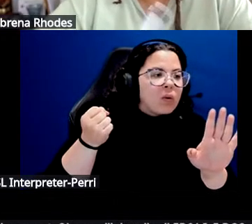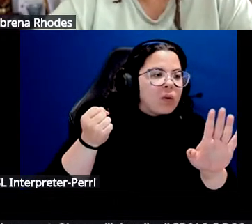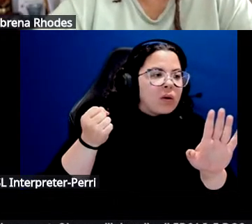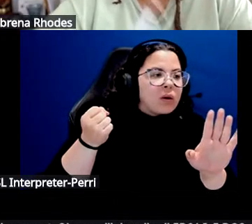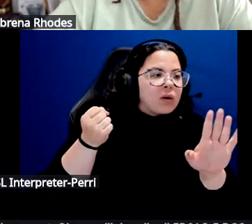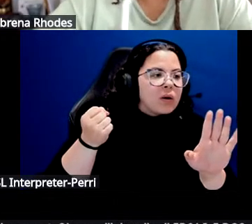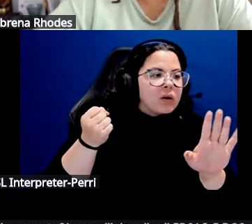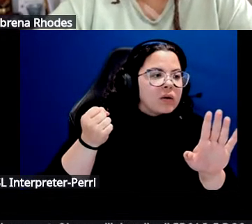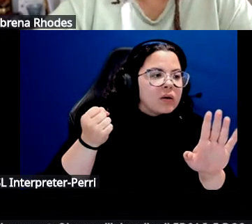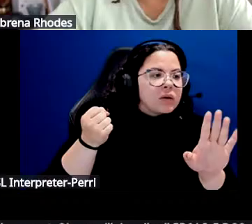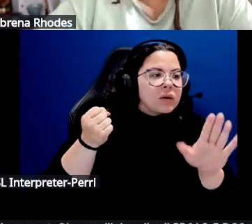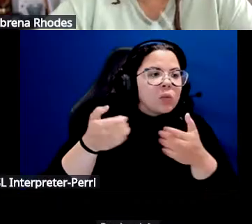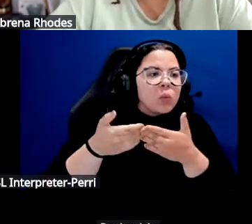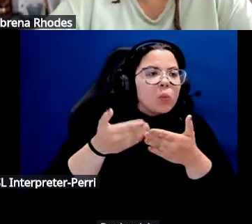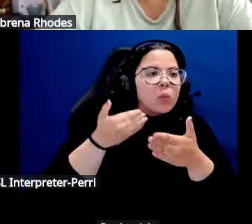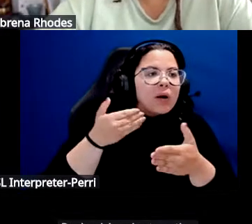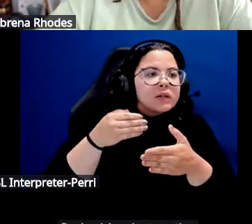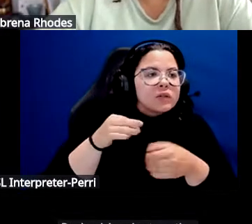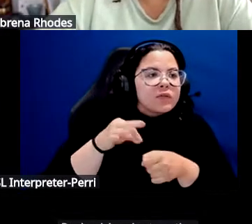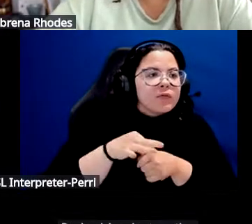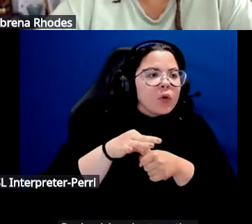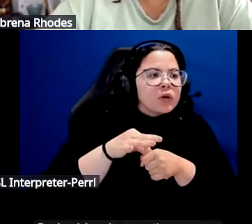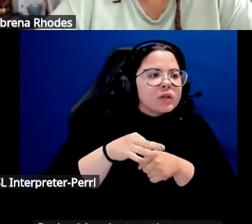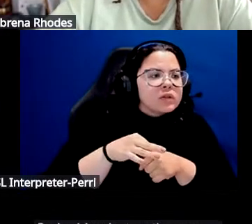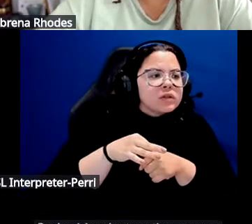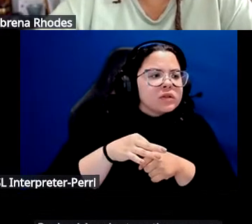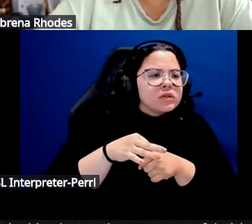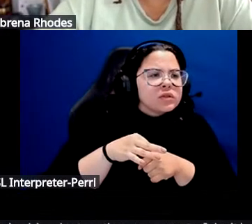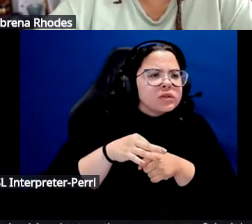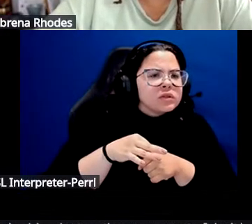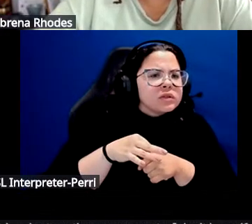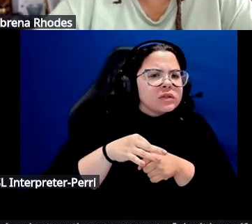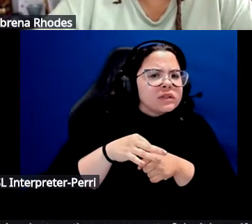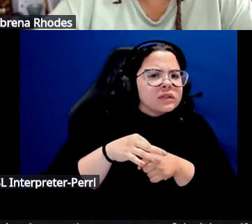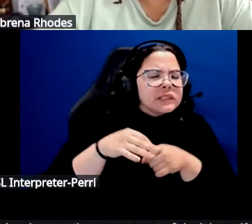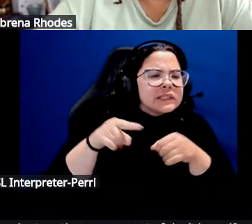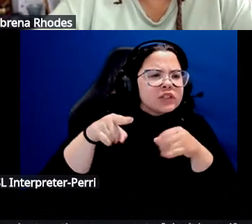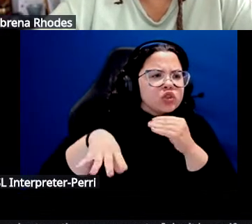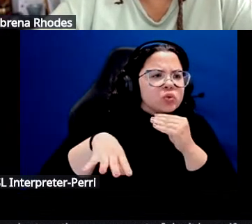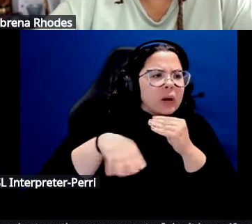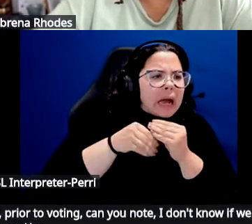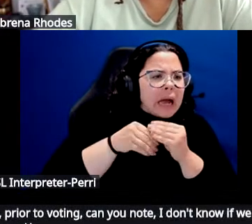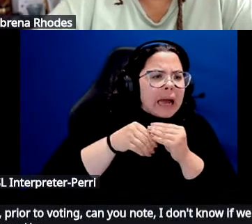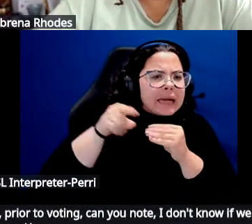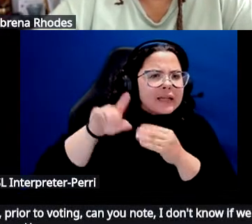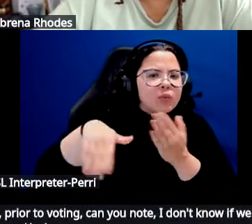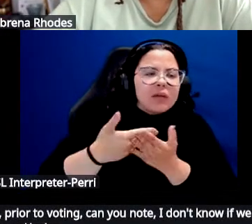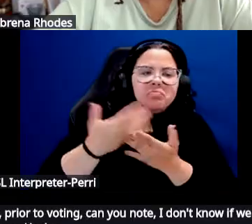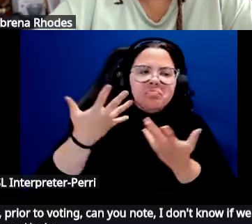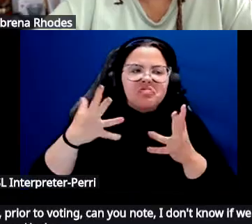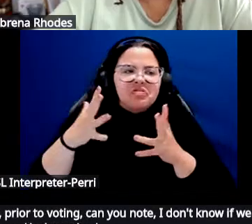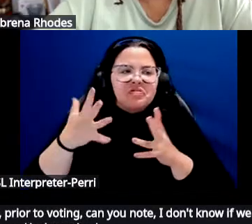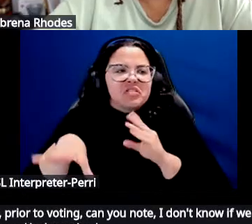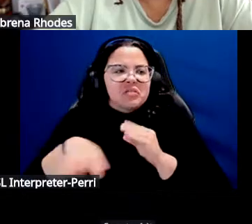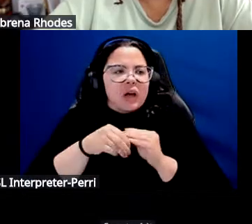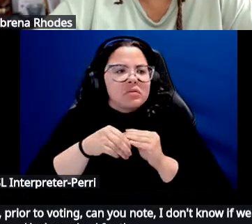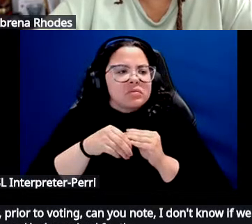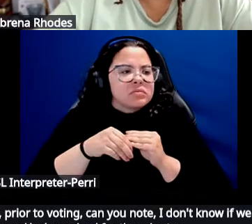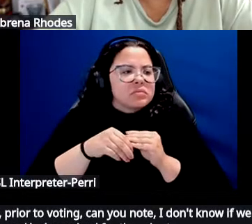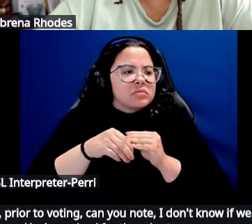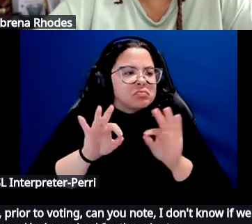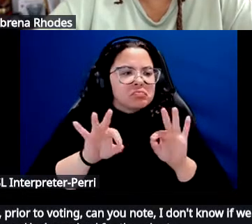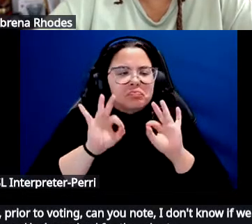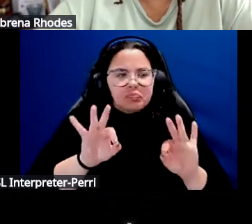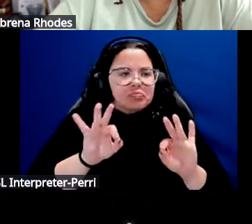Real quick. Prior to voting, can you note, I don't know if we noted that Commissioner Hostler arrived. I noted it. For the minutes.